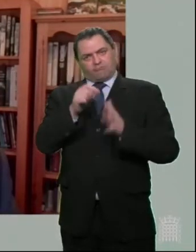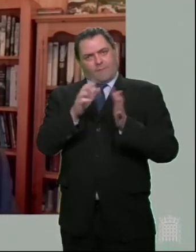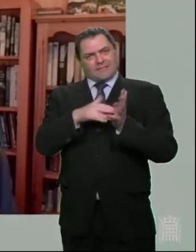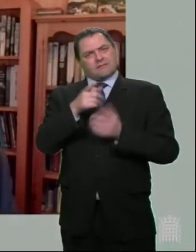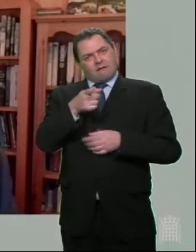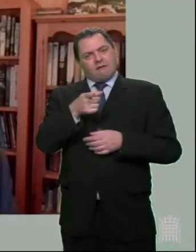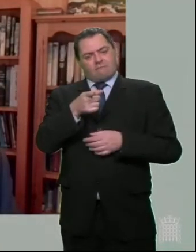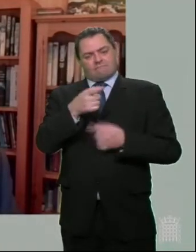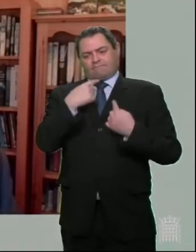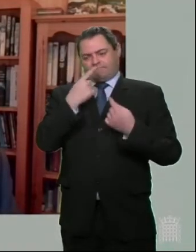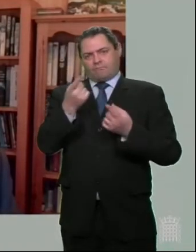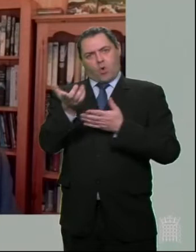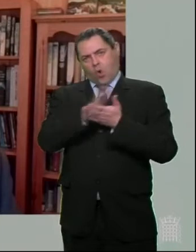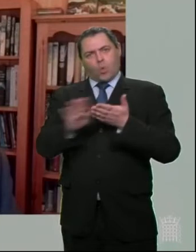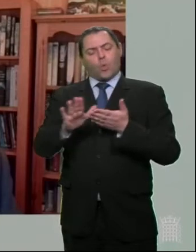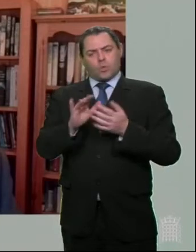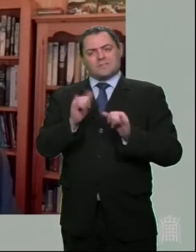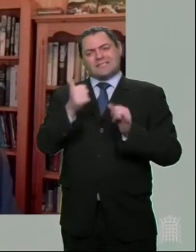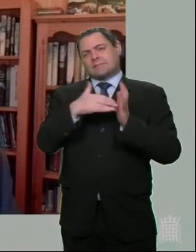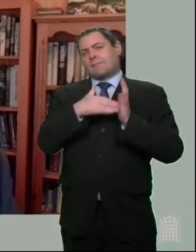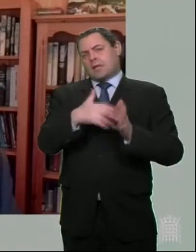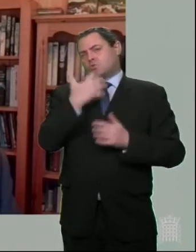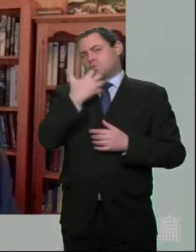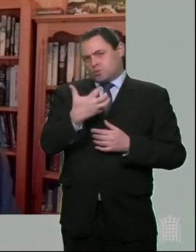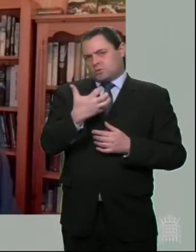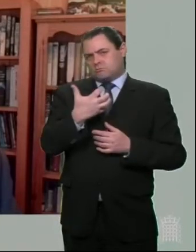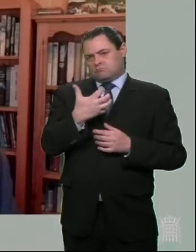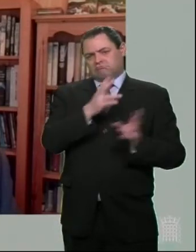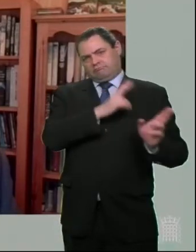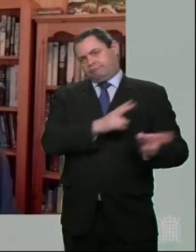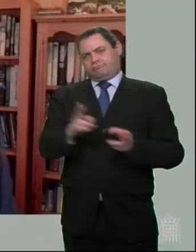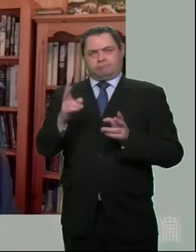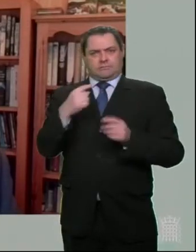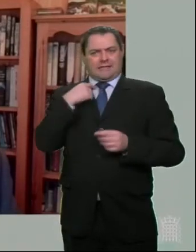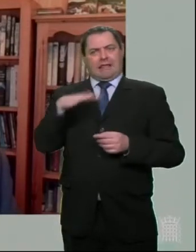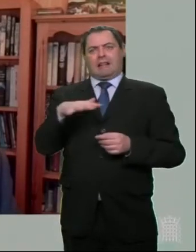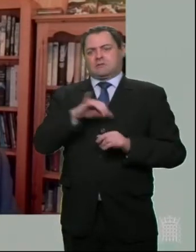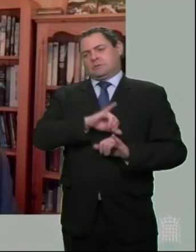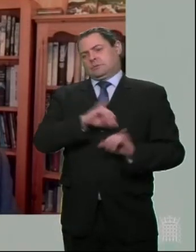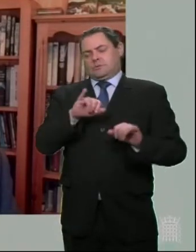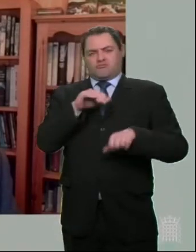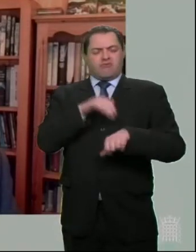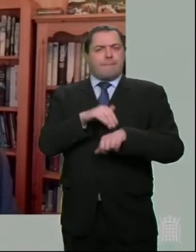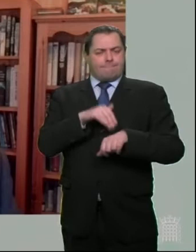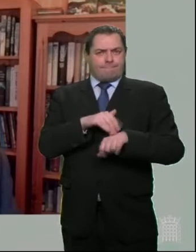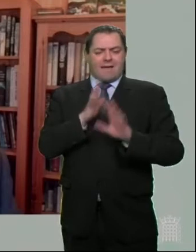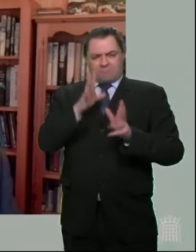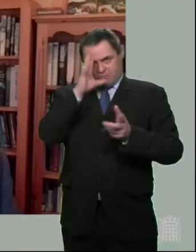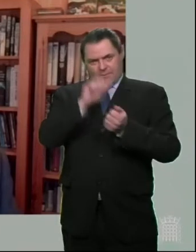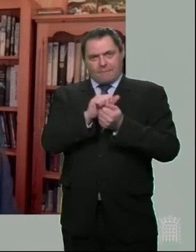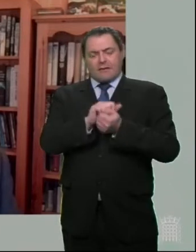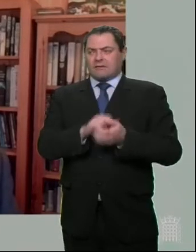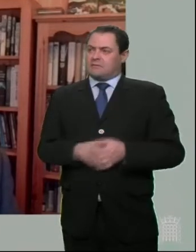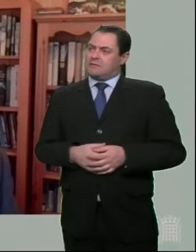remember the 6 million Jews who lost their life in those terrible crimes against humanity. We should never forget that, nor indeed